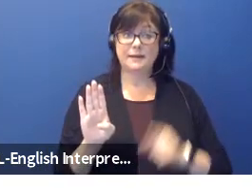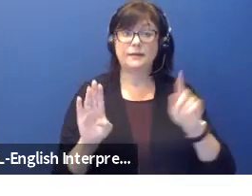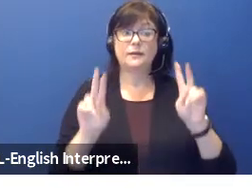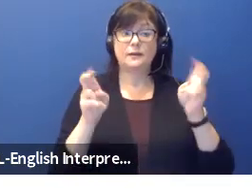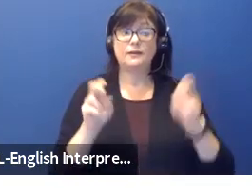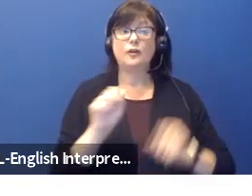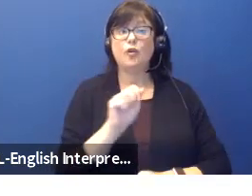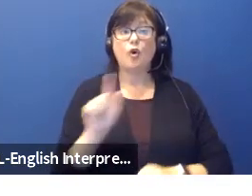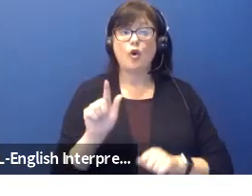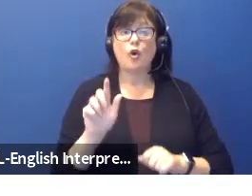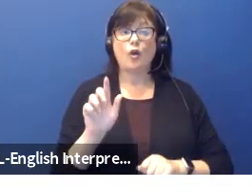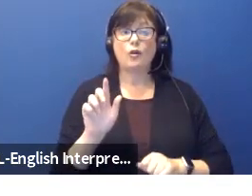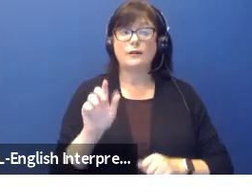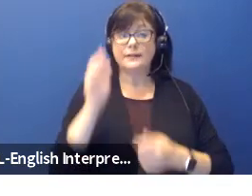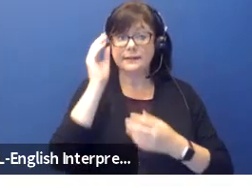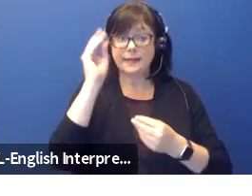Plan Profile Report.